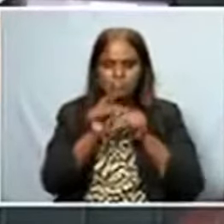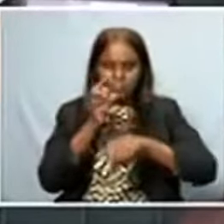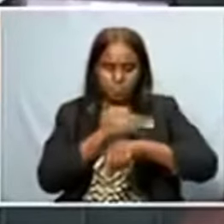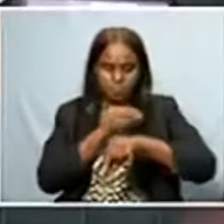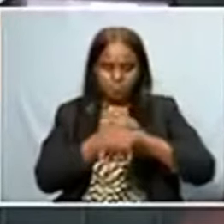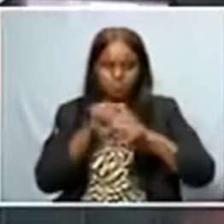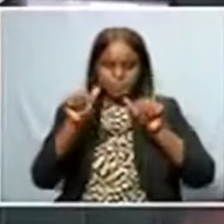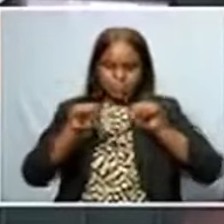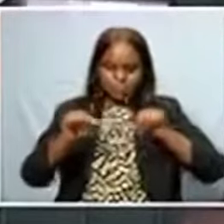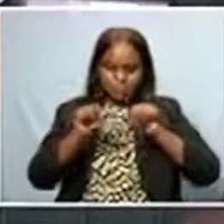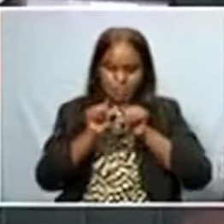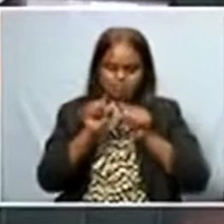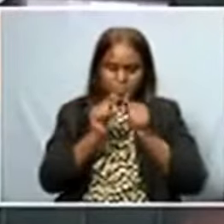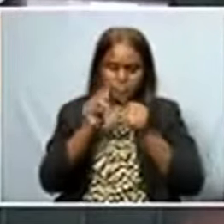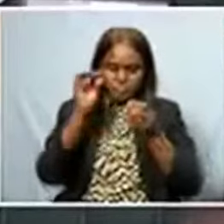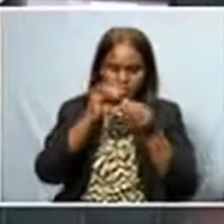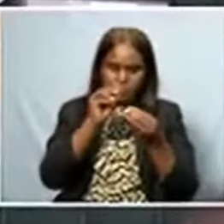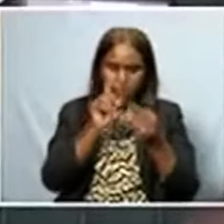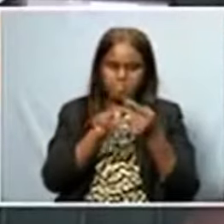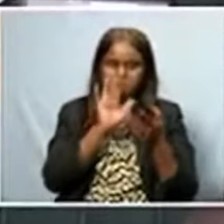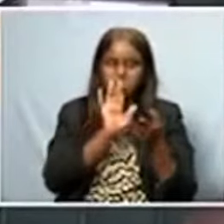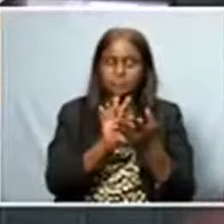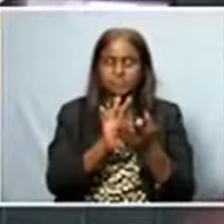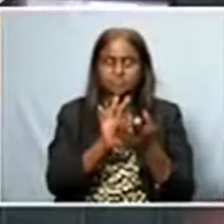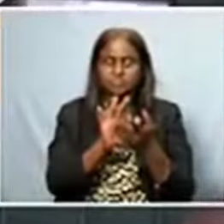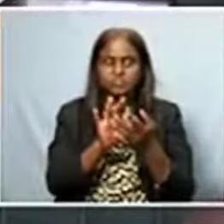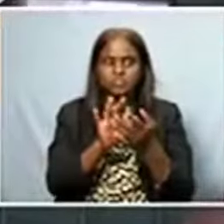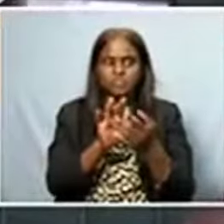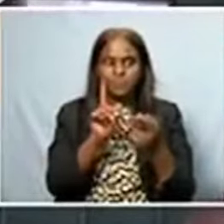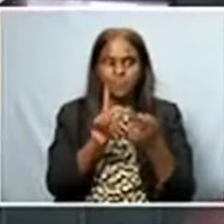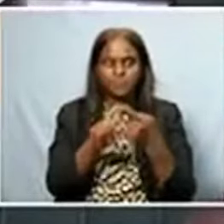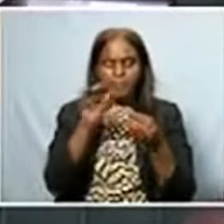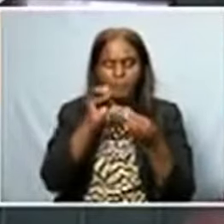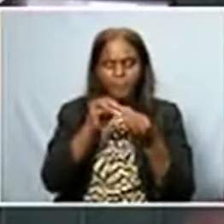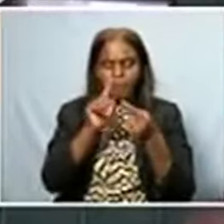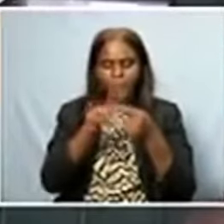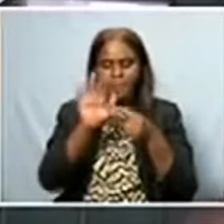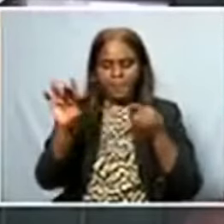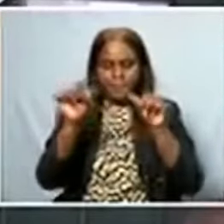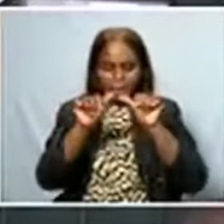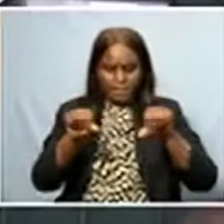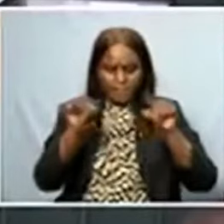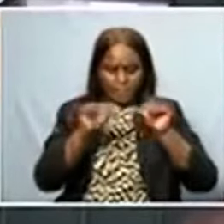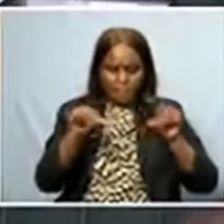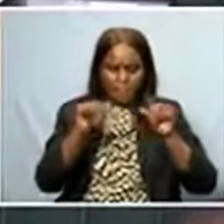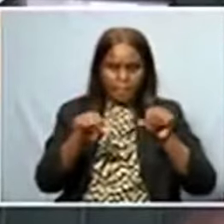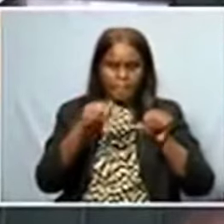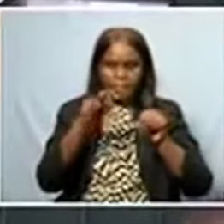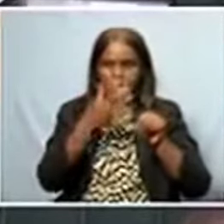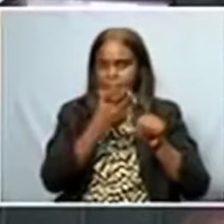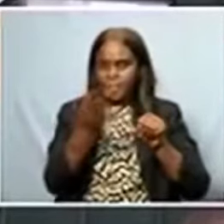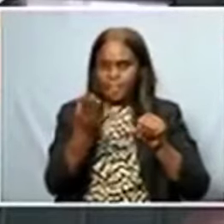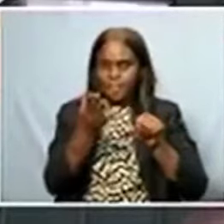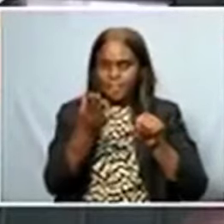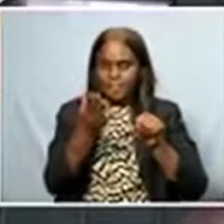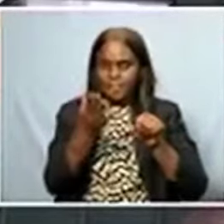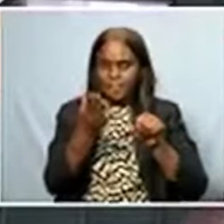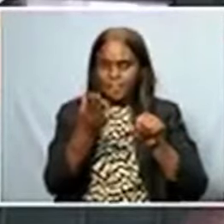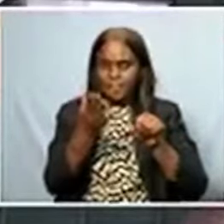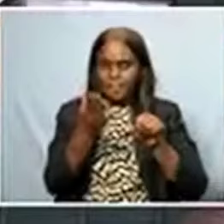investment audit and added to, to the audit of